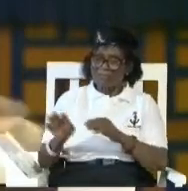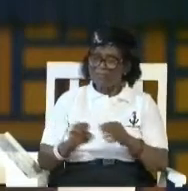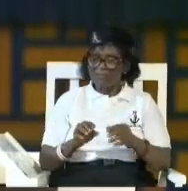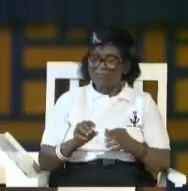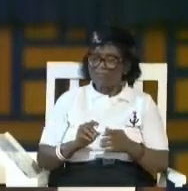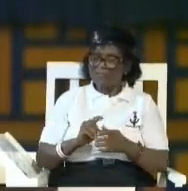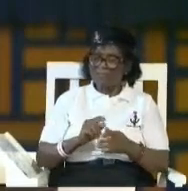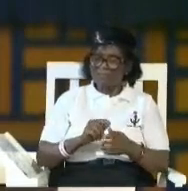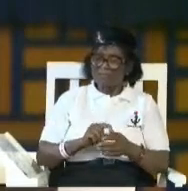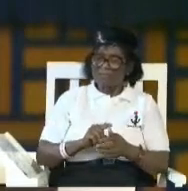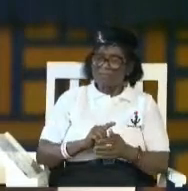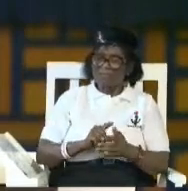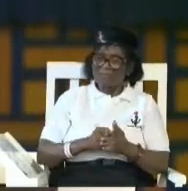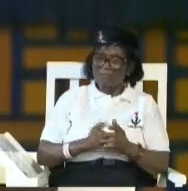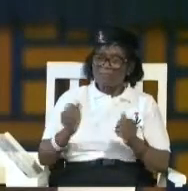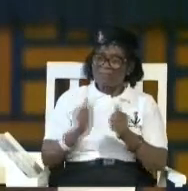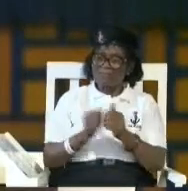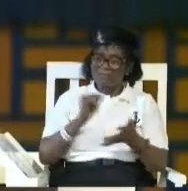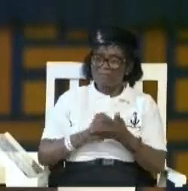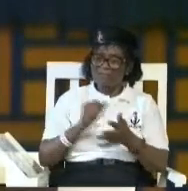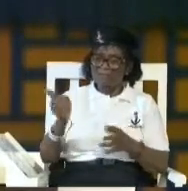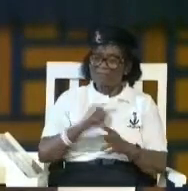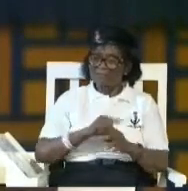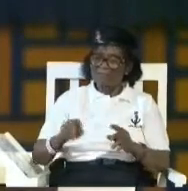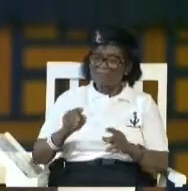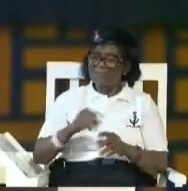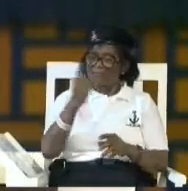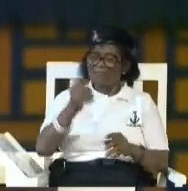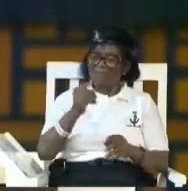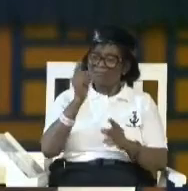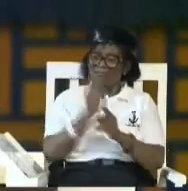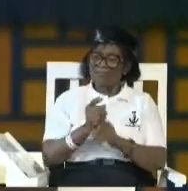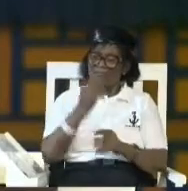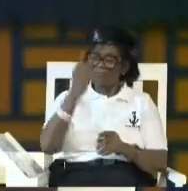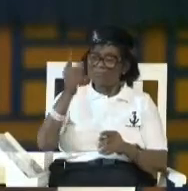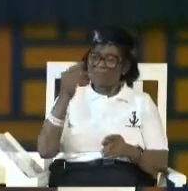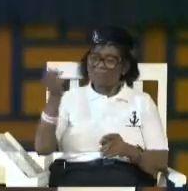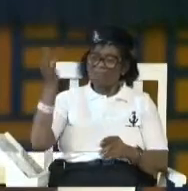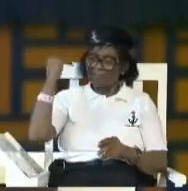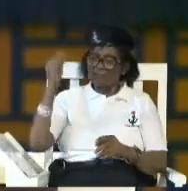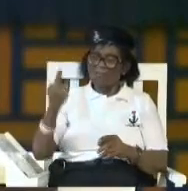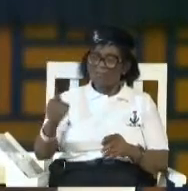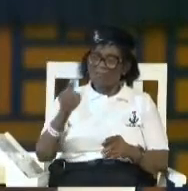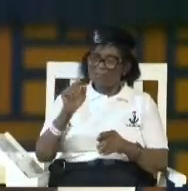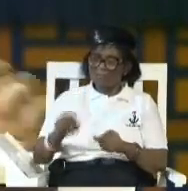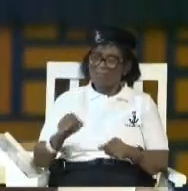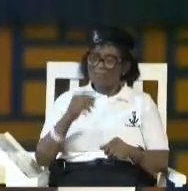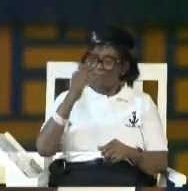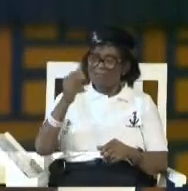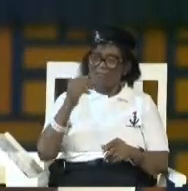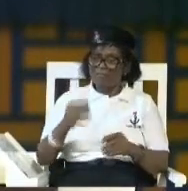You cannot only just see the past. You can see the present